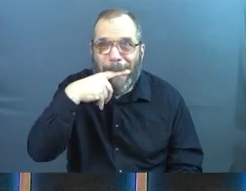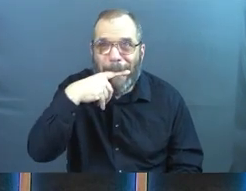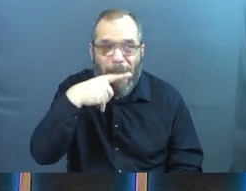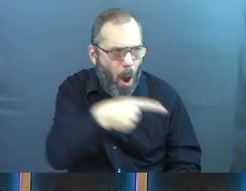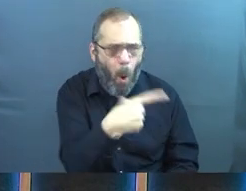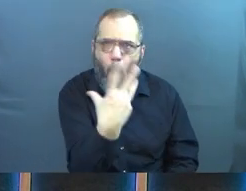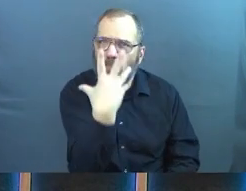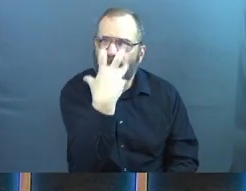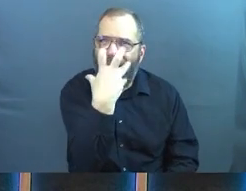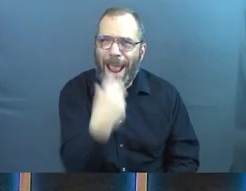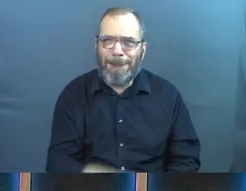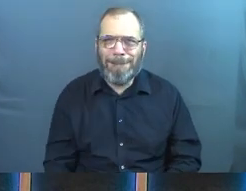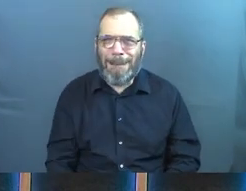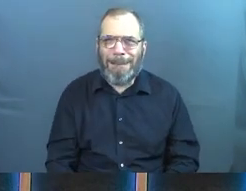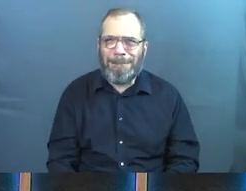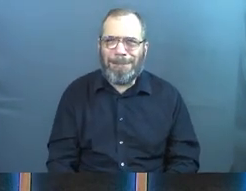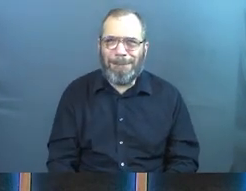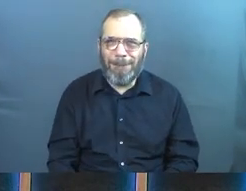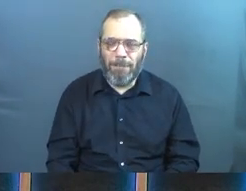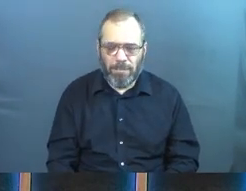He's an angry elf.